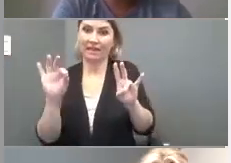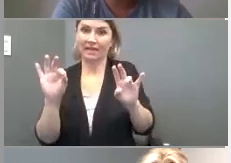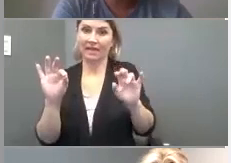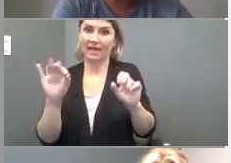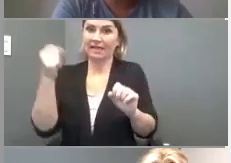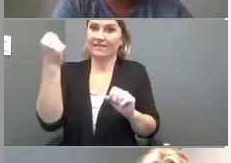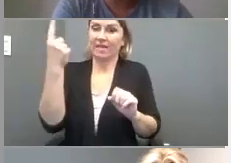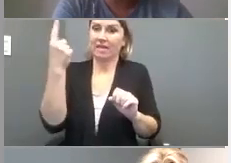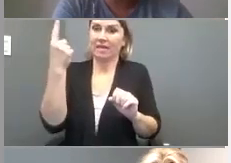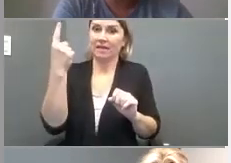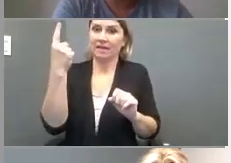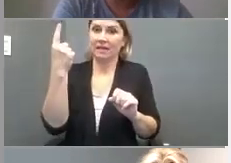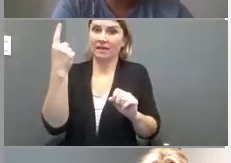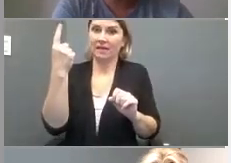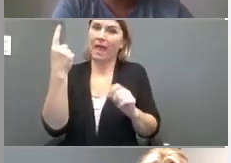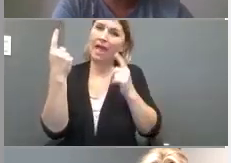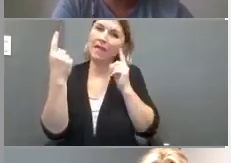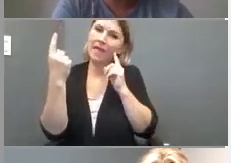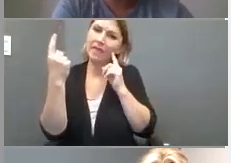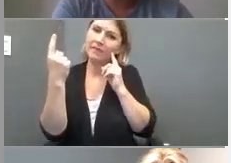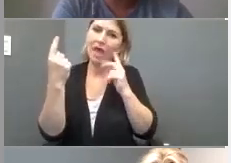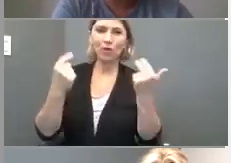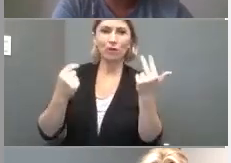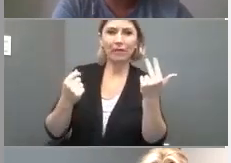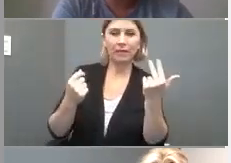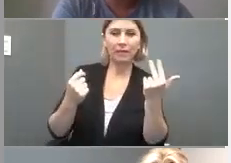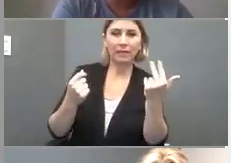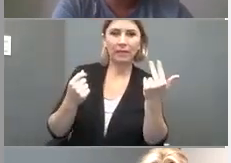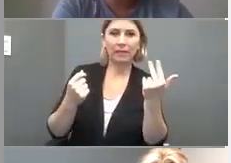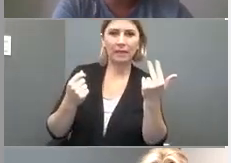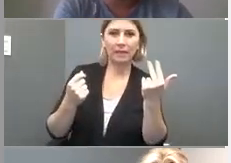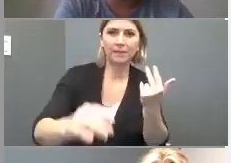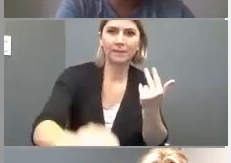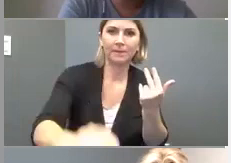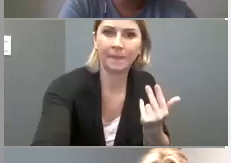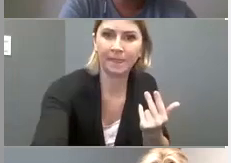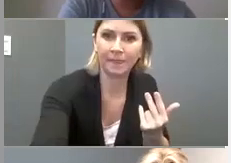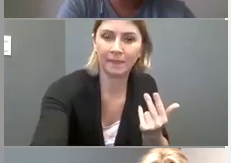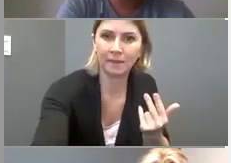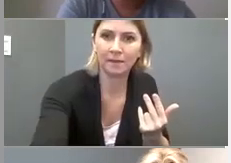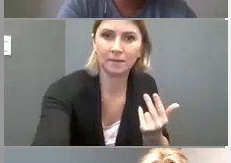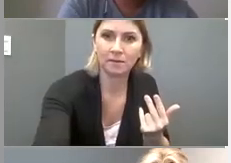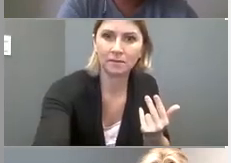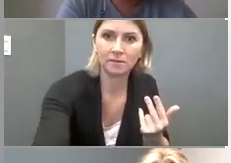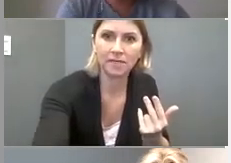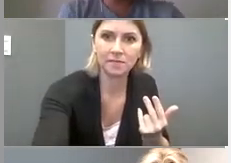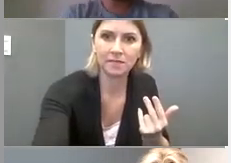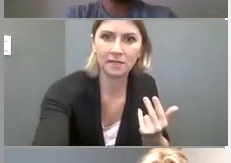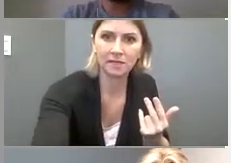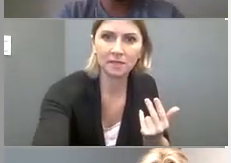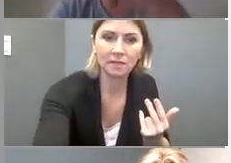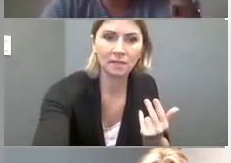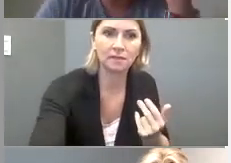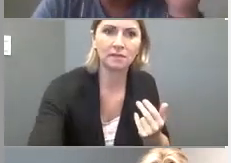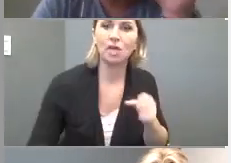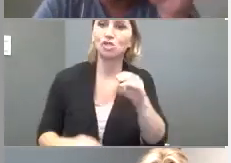11, then 13, and then 12 and 20. Okay,